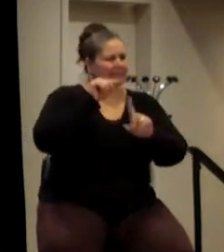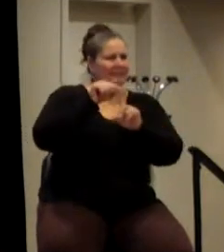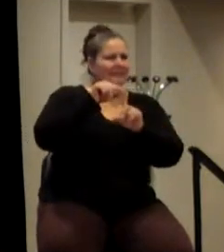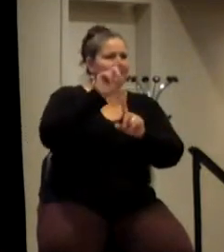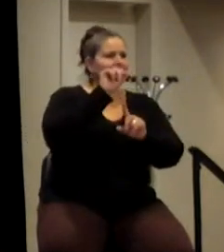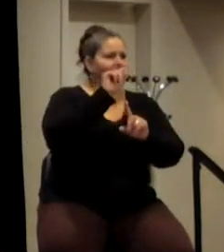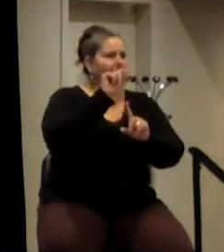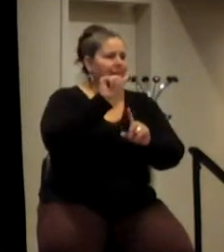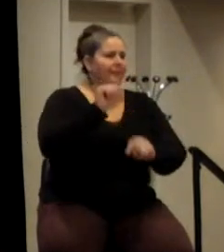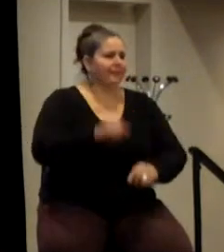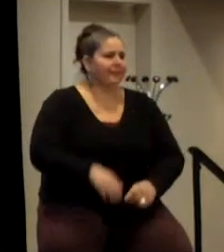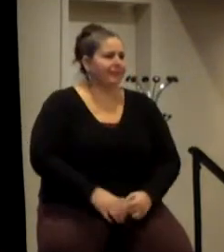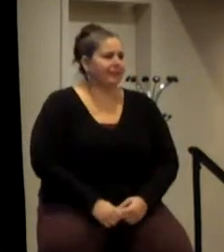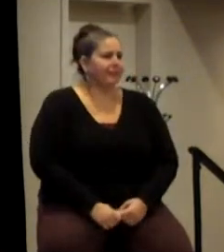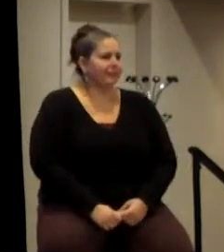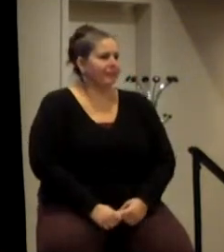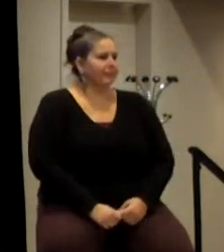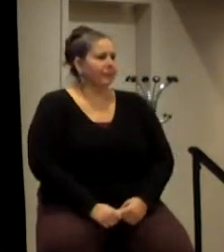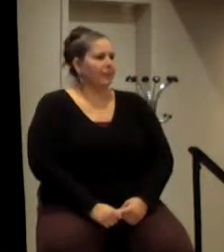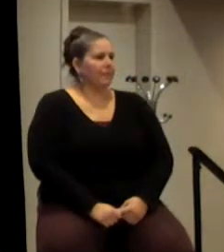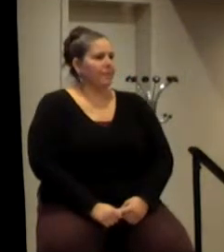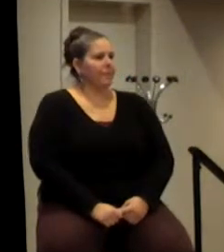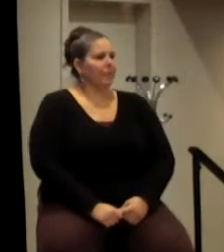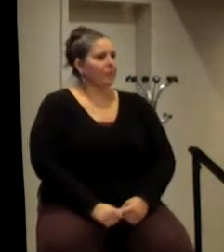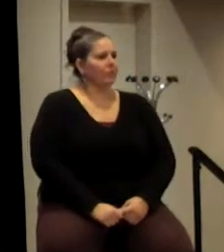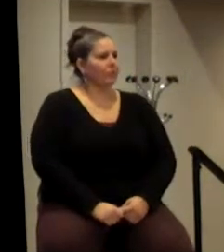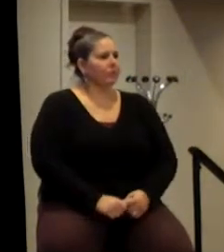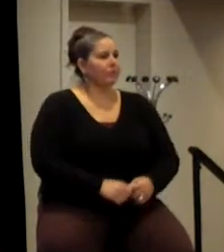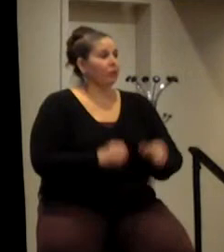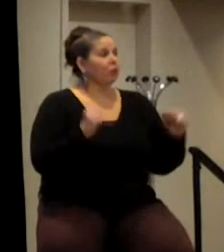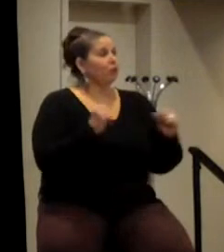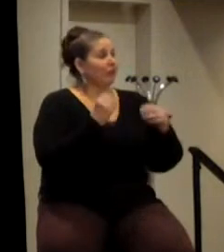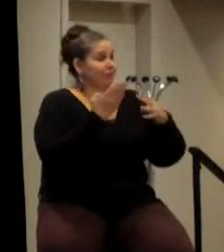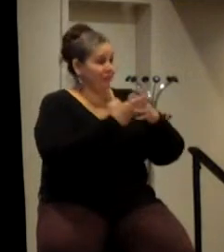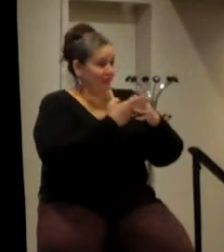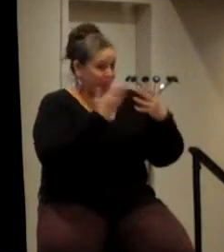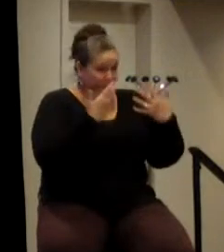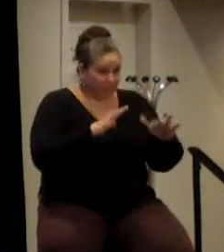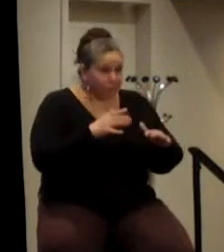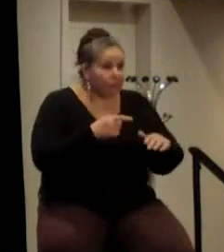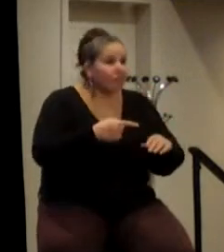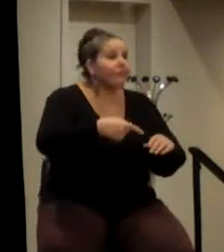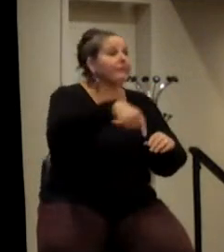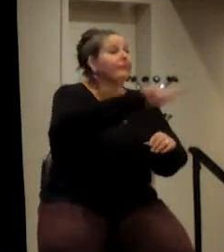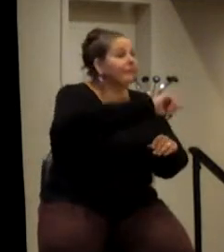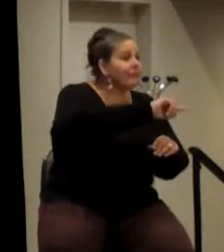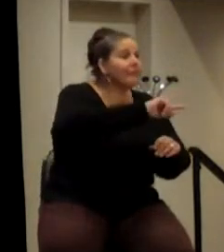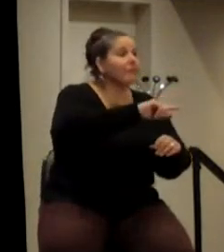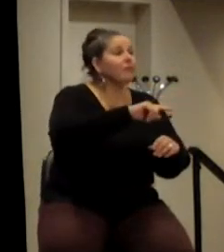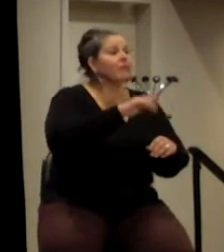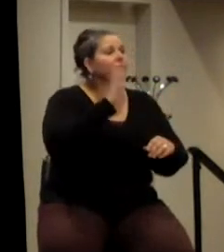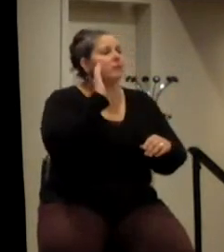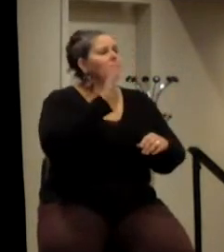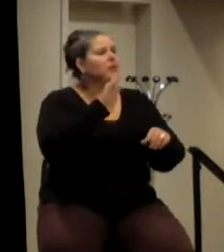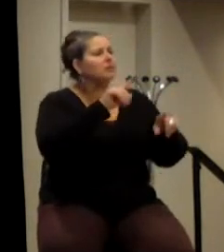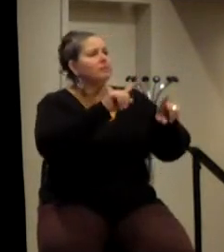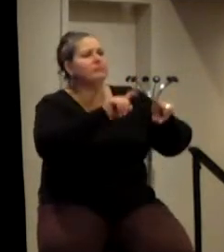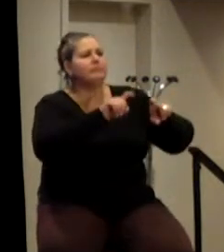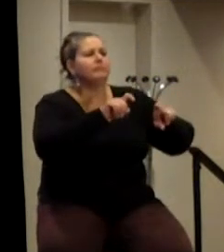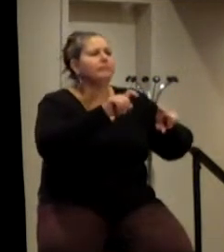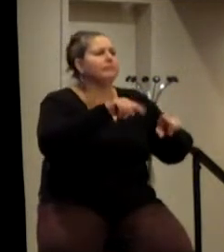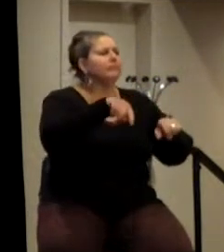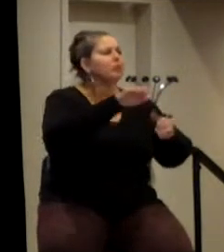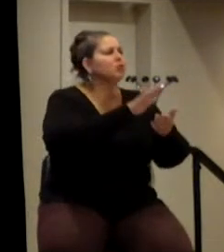Coming back from winter break, we are going to be next week. We're going to be doing a lot of school-based testing in the